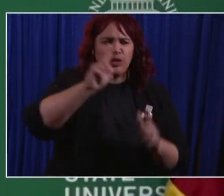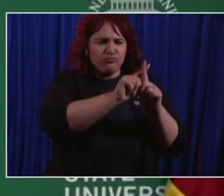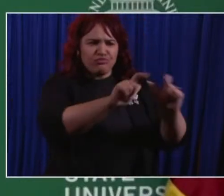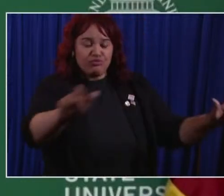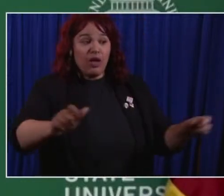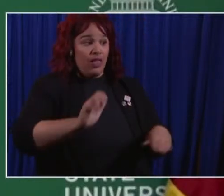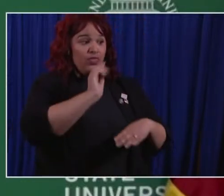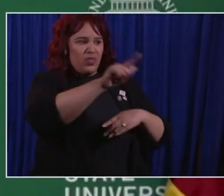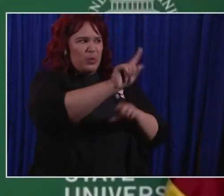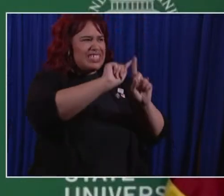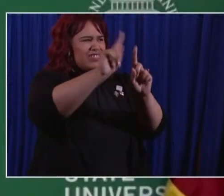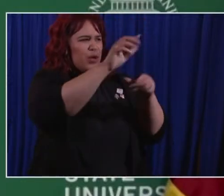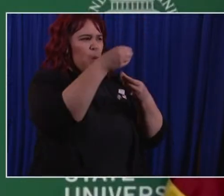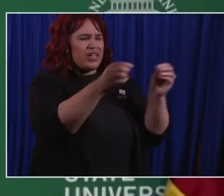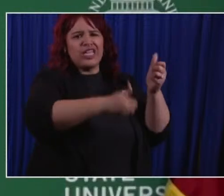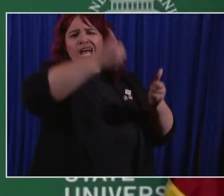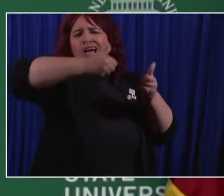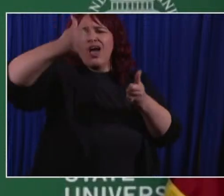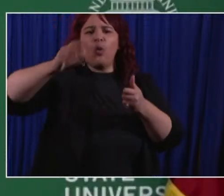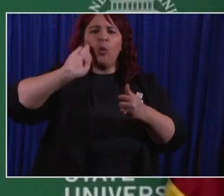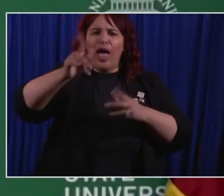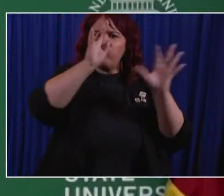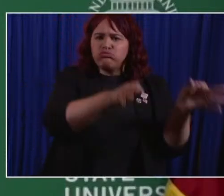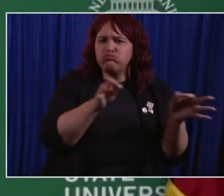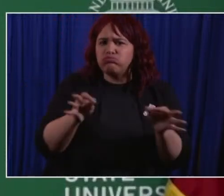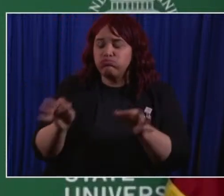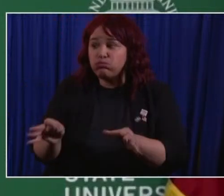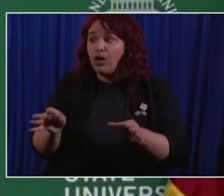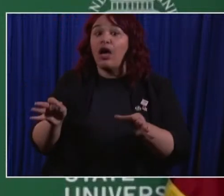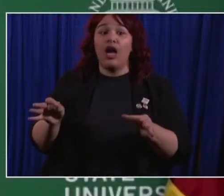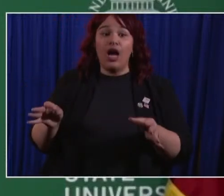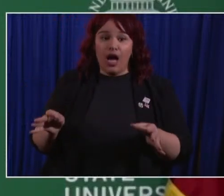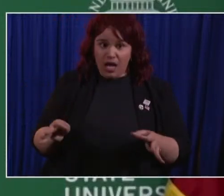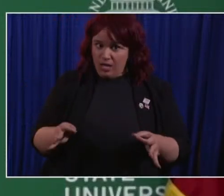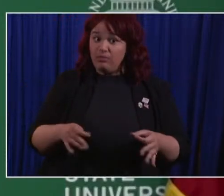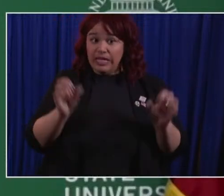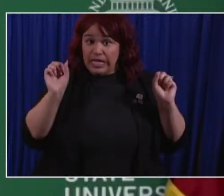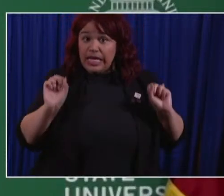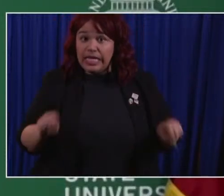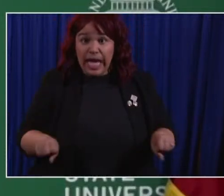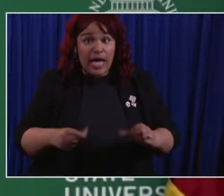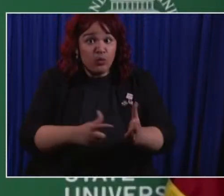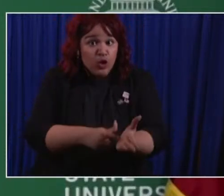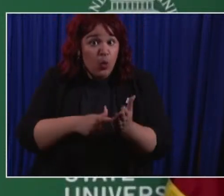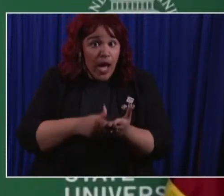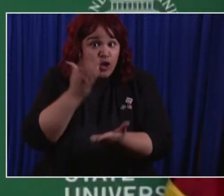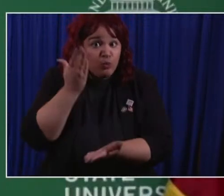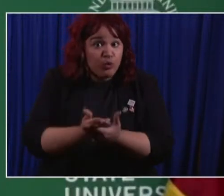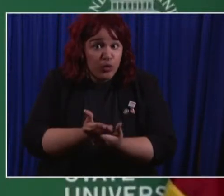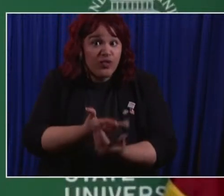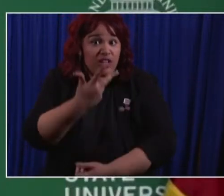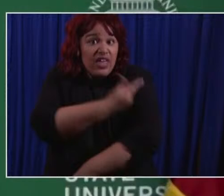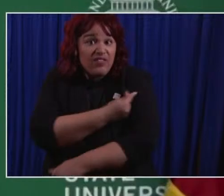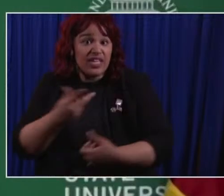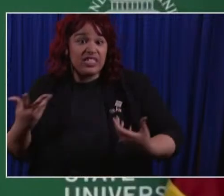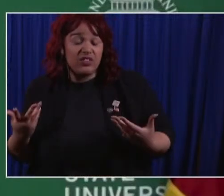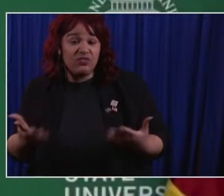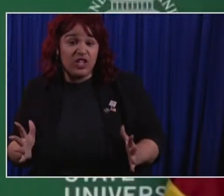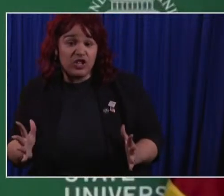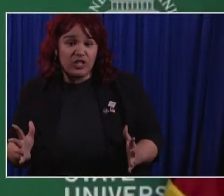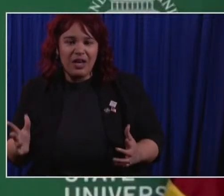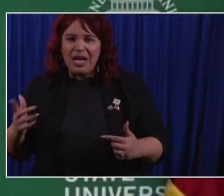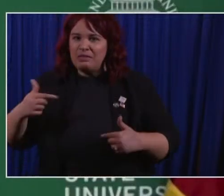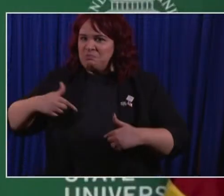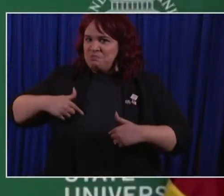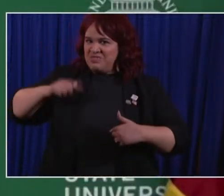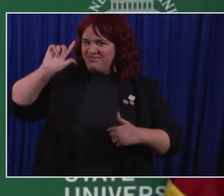should do is when someone is vaccinated and there's really no great reason for